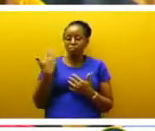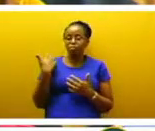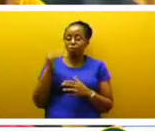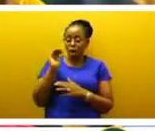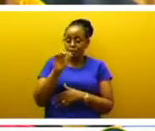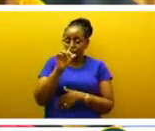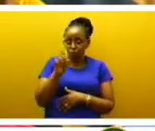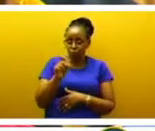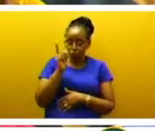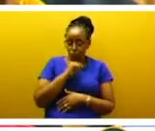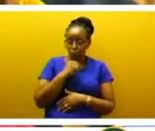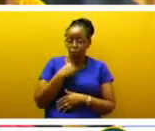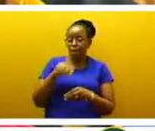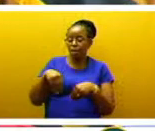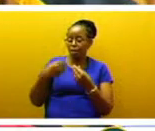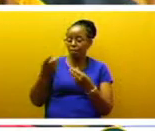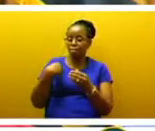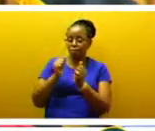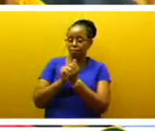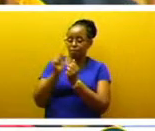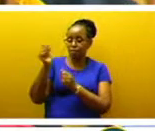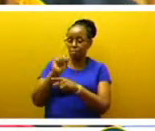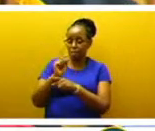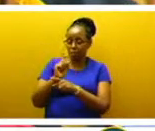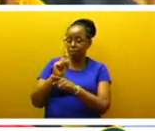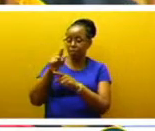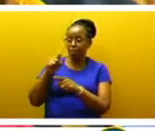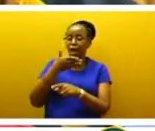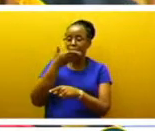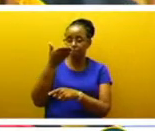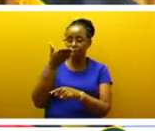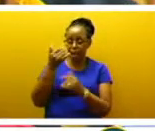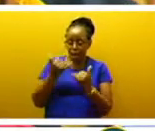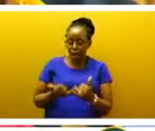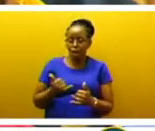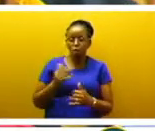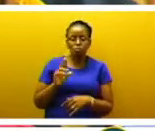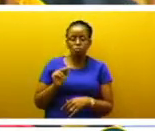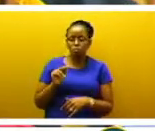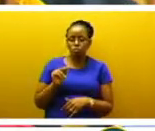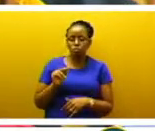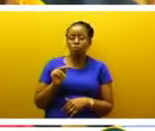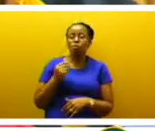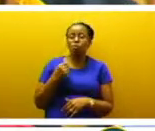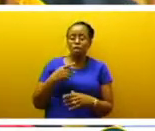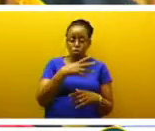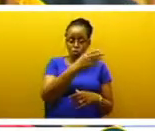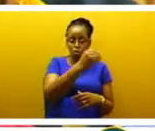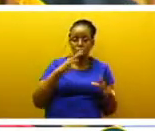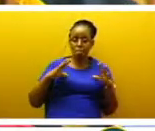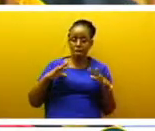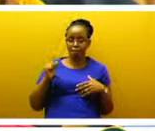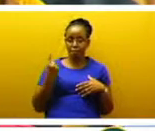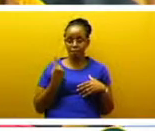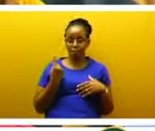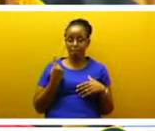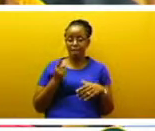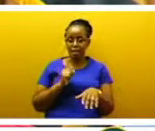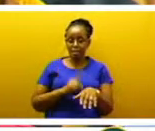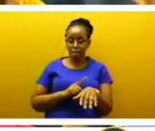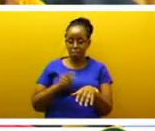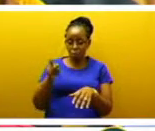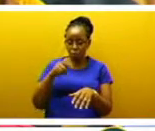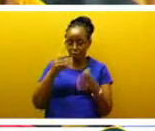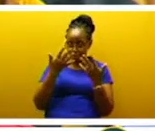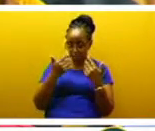them 15 minutes to answer, not now. We want to take a break. And immediately we finish,